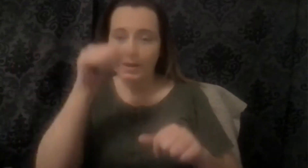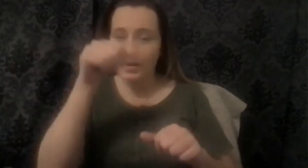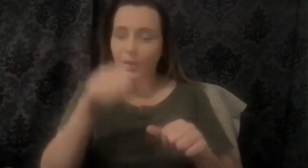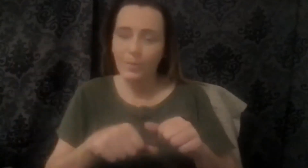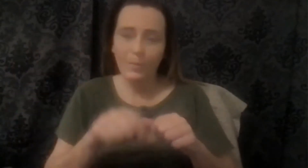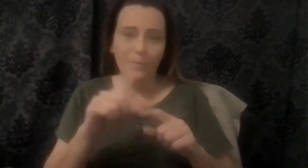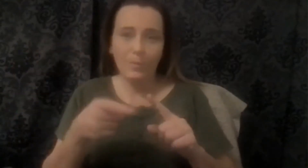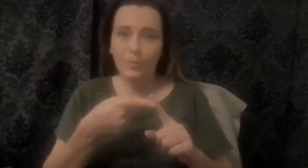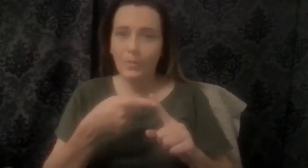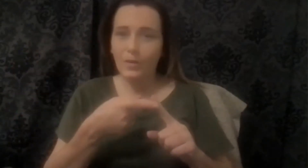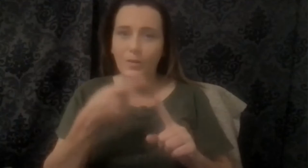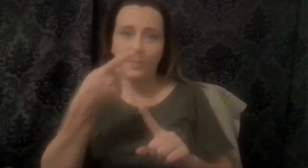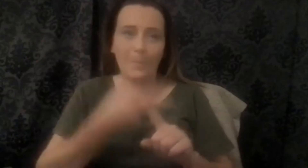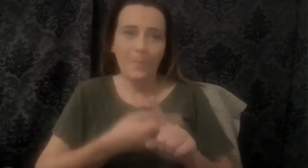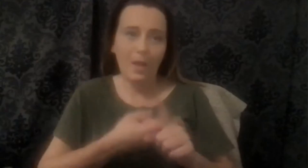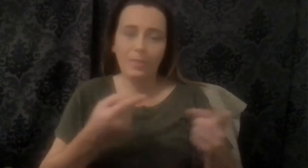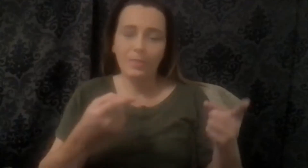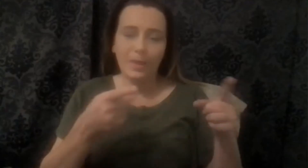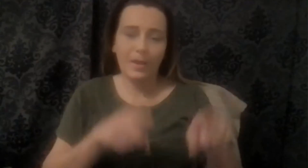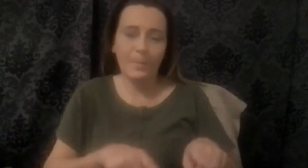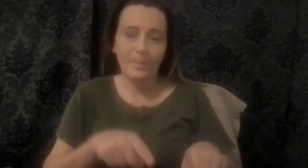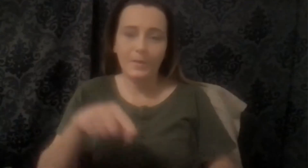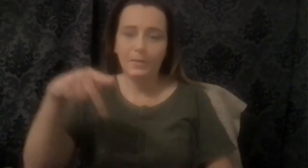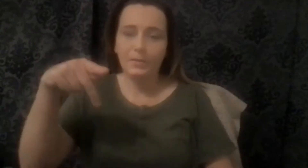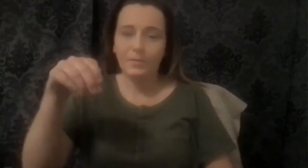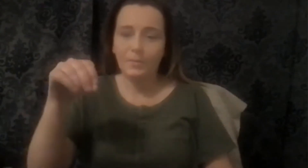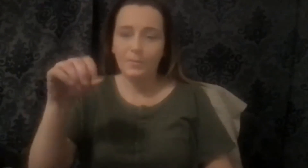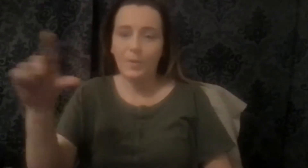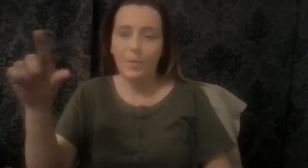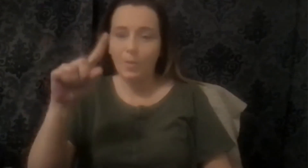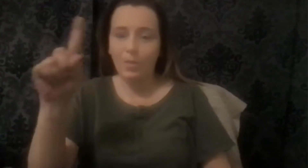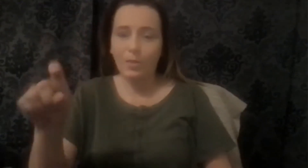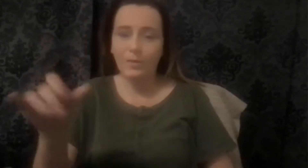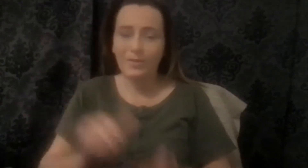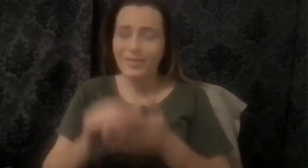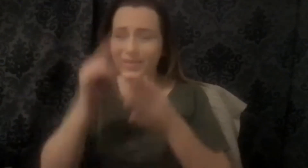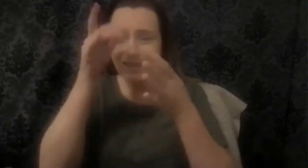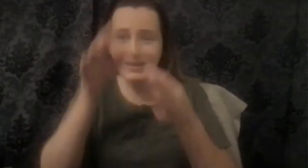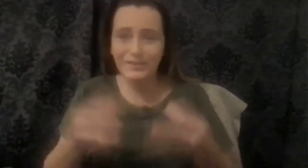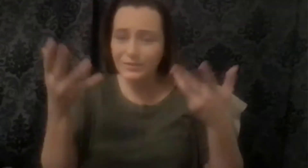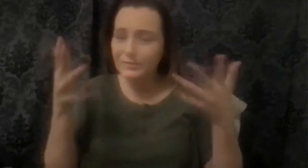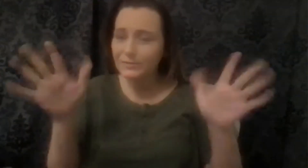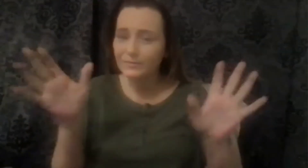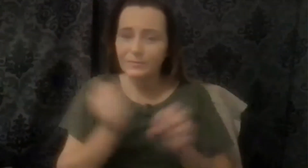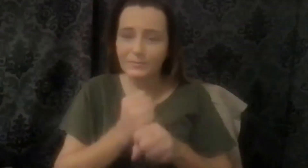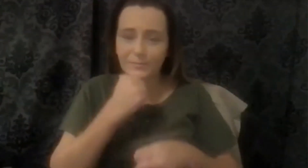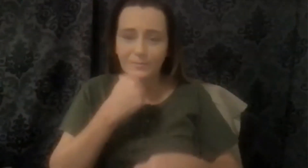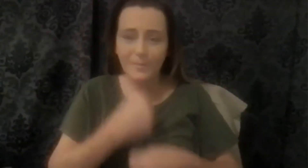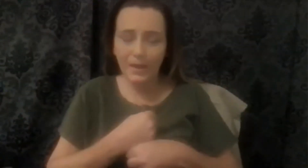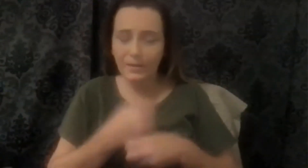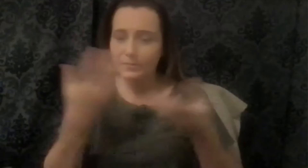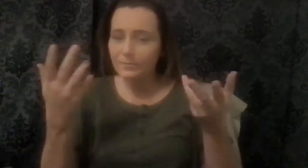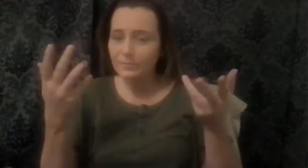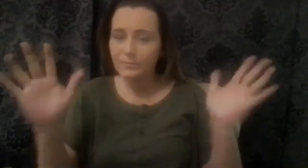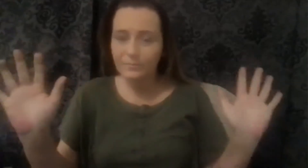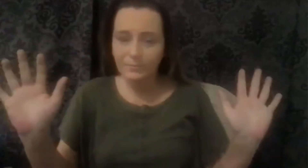remember what month that was in, but I mean, that decision has been made, and it was made based on